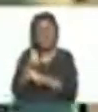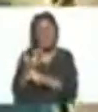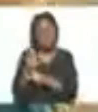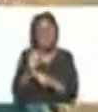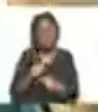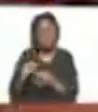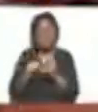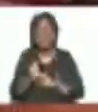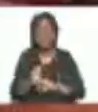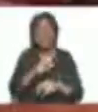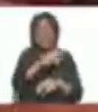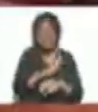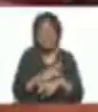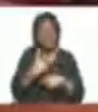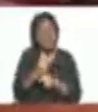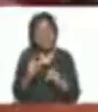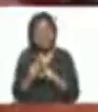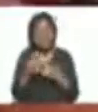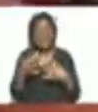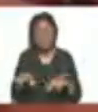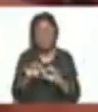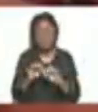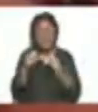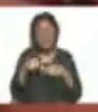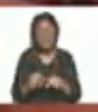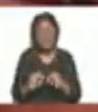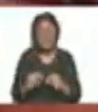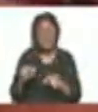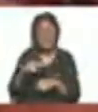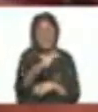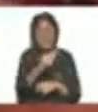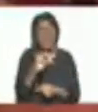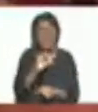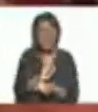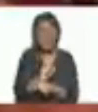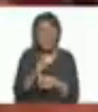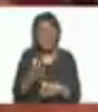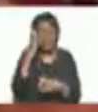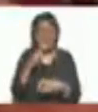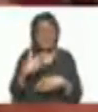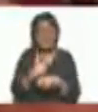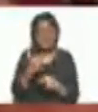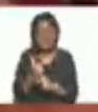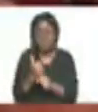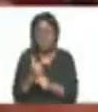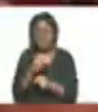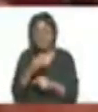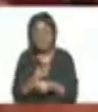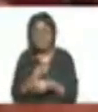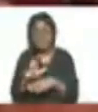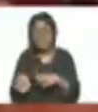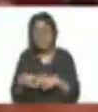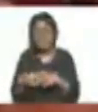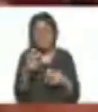also important. The seaplane operator will create jobs, the ferry boat operator will create jobs, and then all of the excursions to the family islands